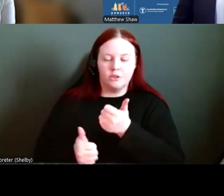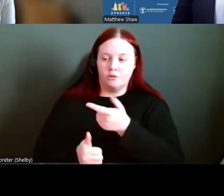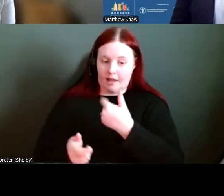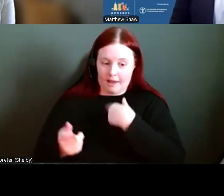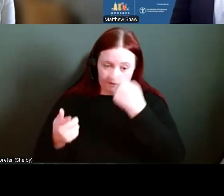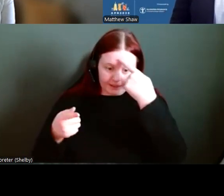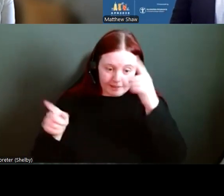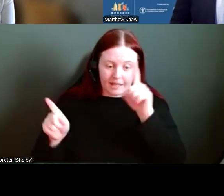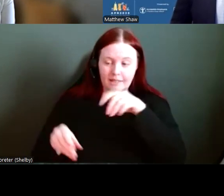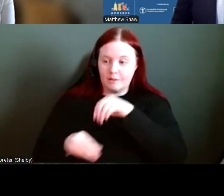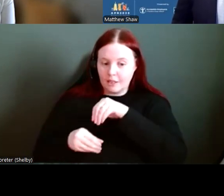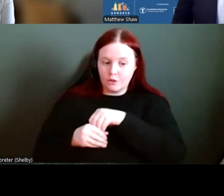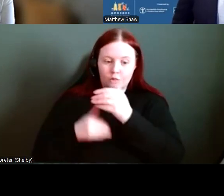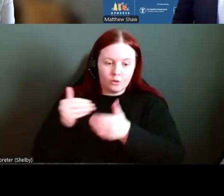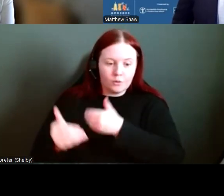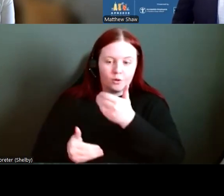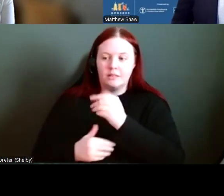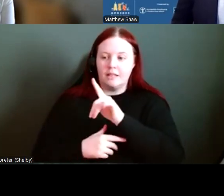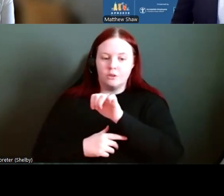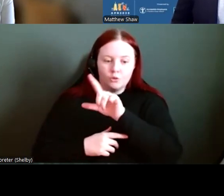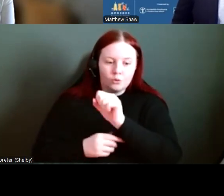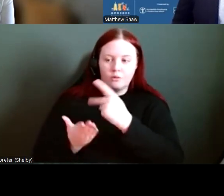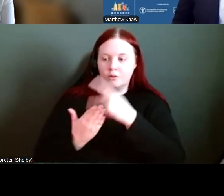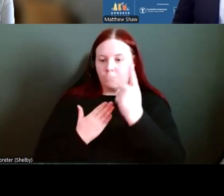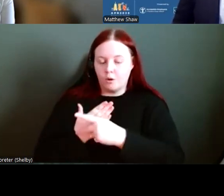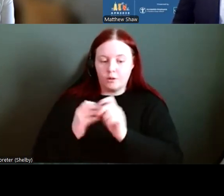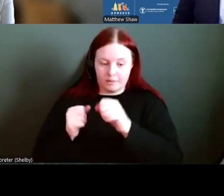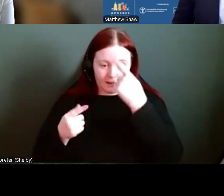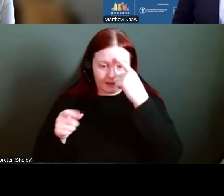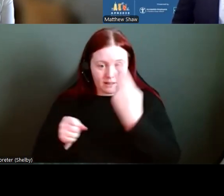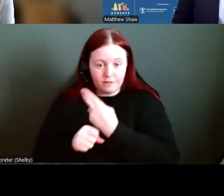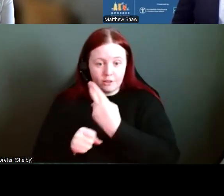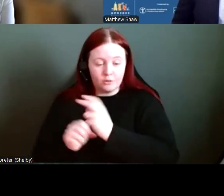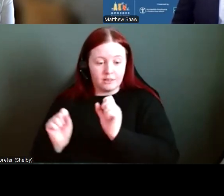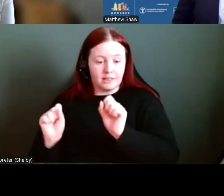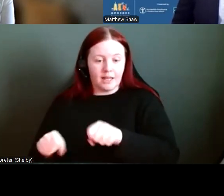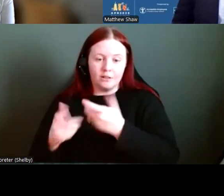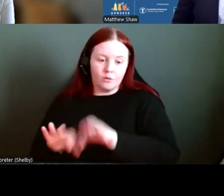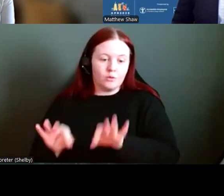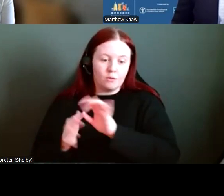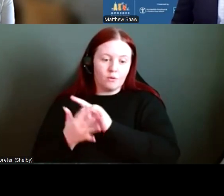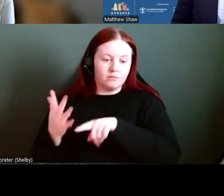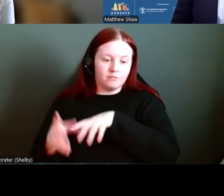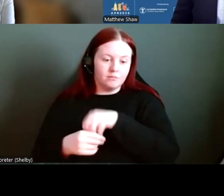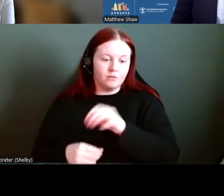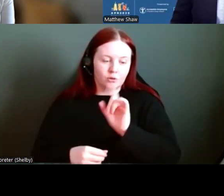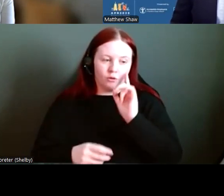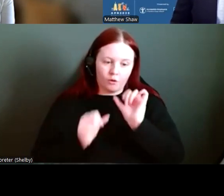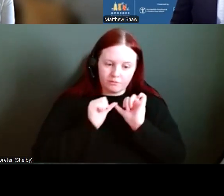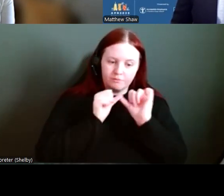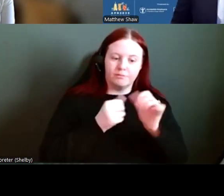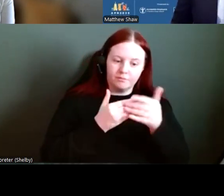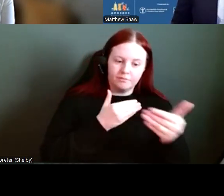your internal processes and tools and all of those important factors as well. So I think that's a really